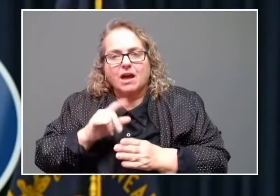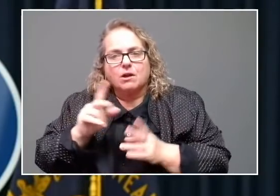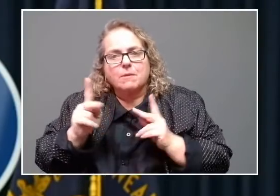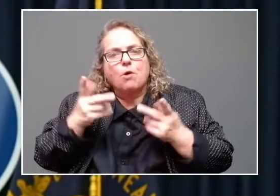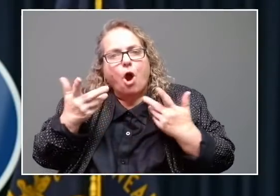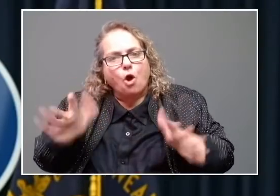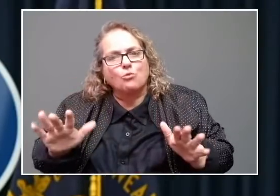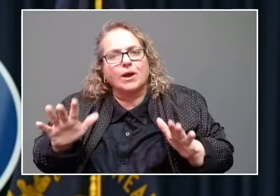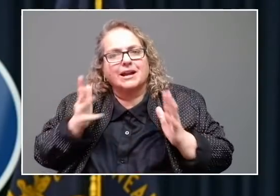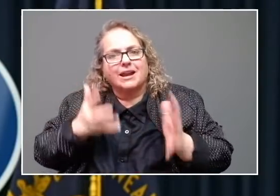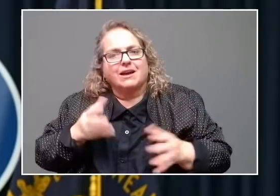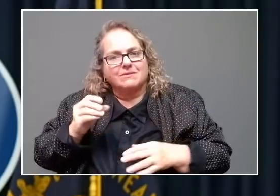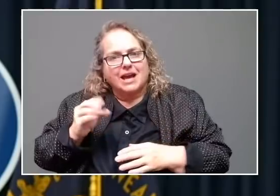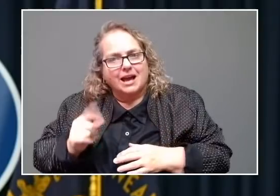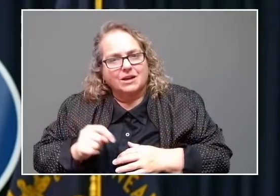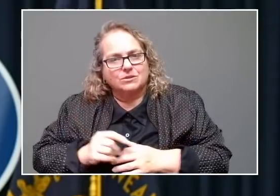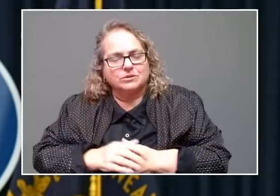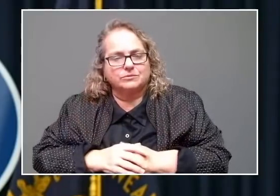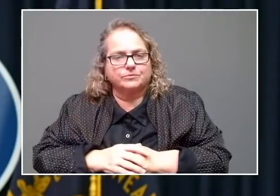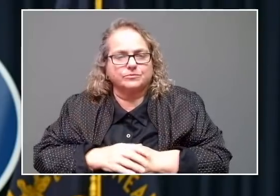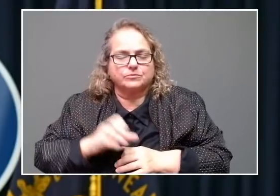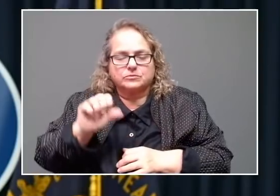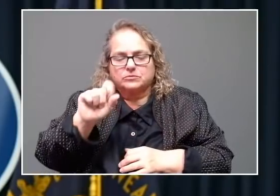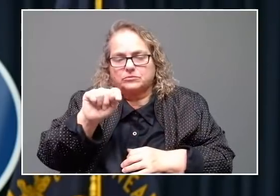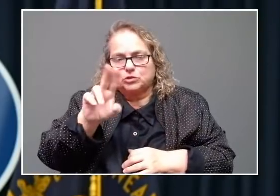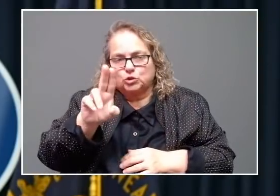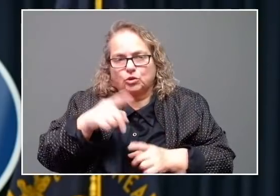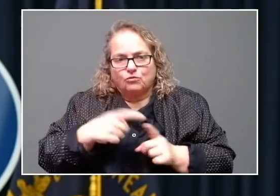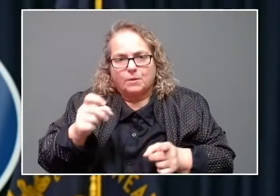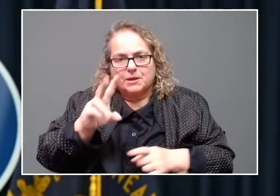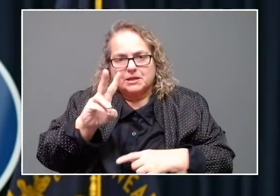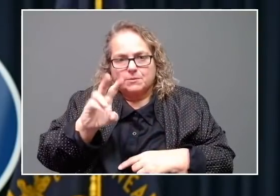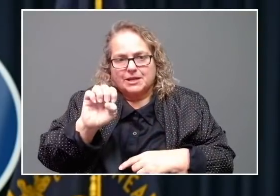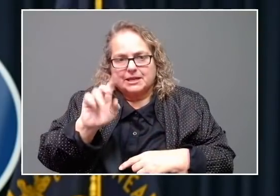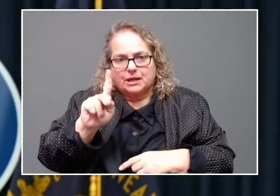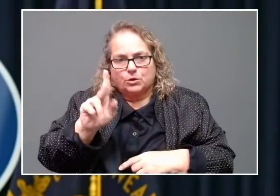often. Stu Johnson, WEKU.